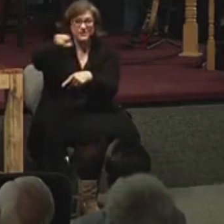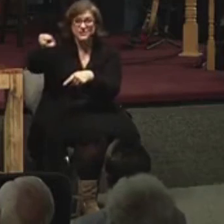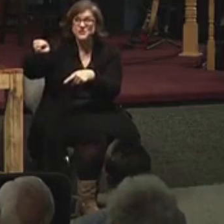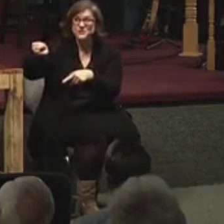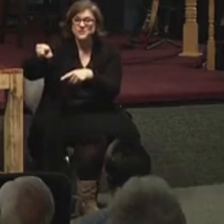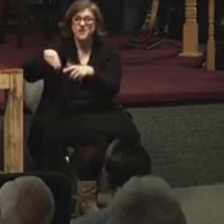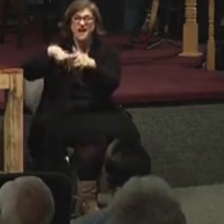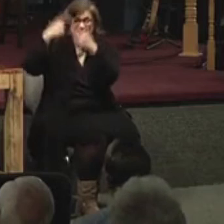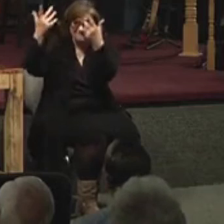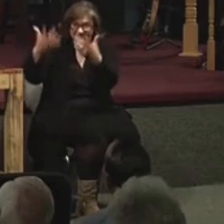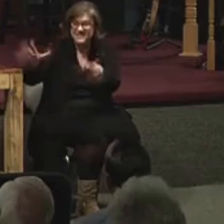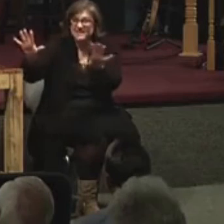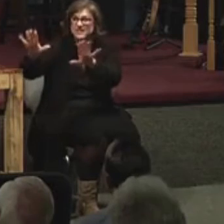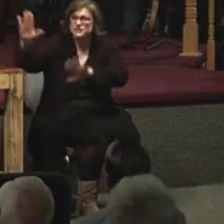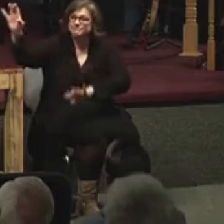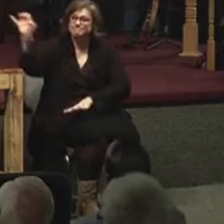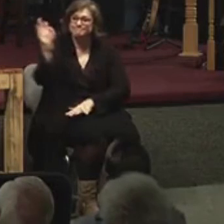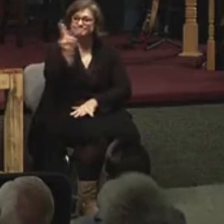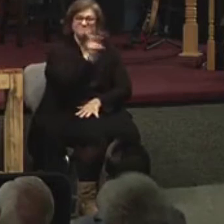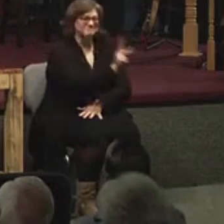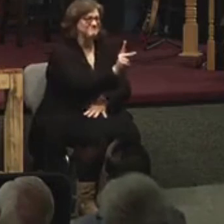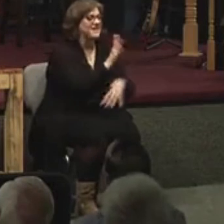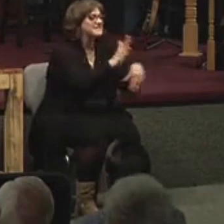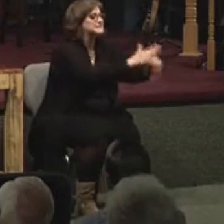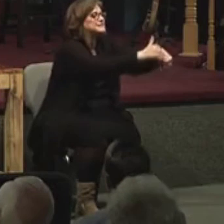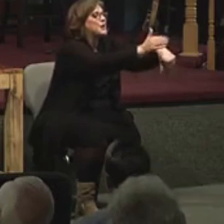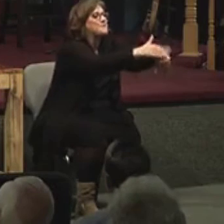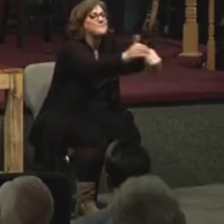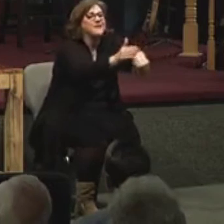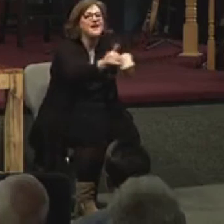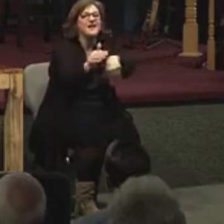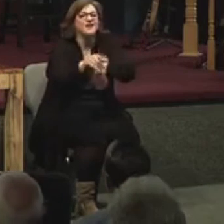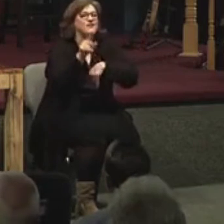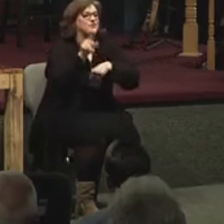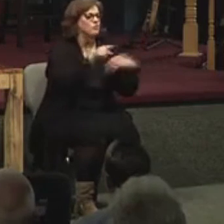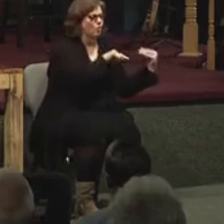me, that you also may be where I am.